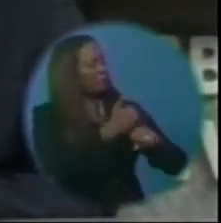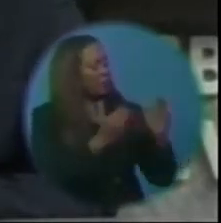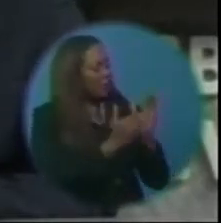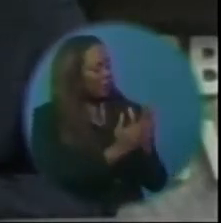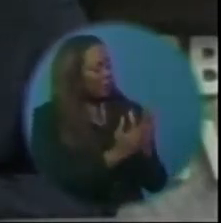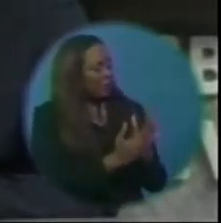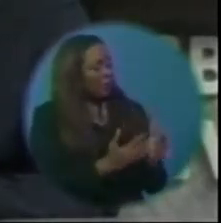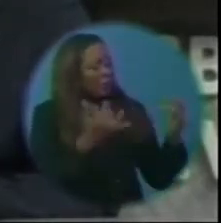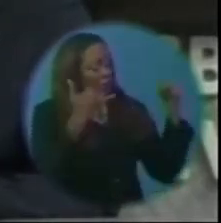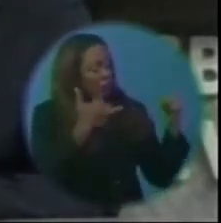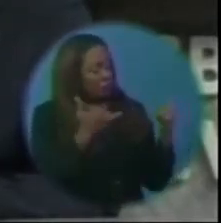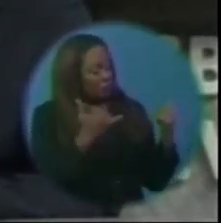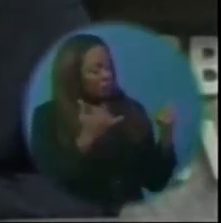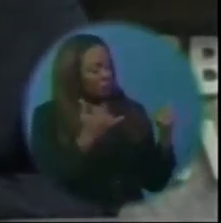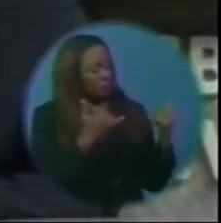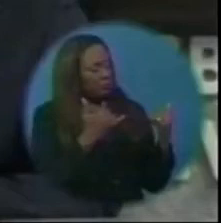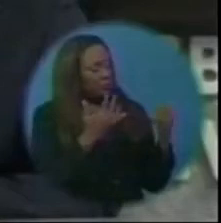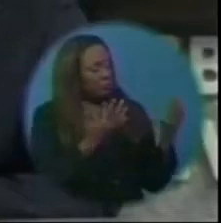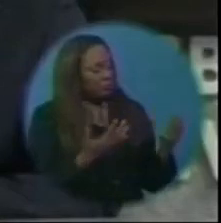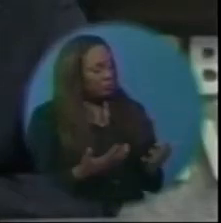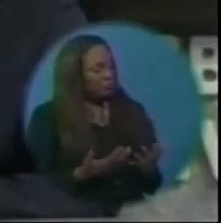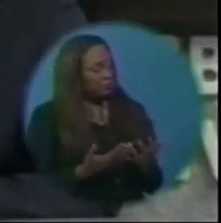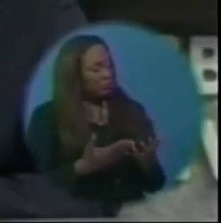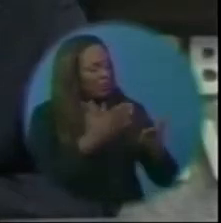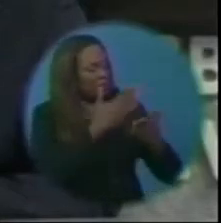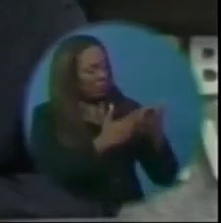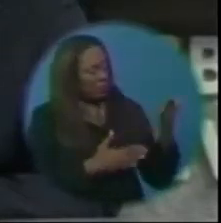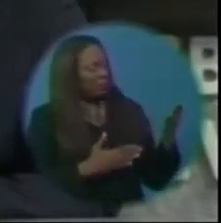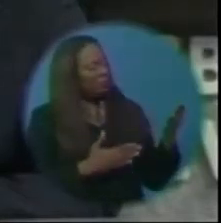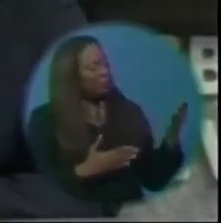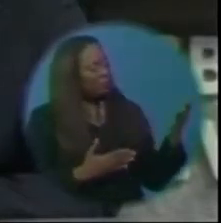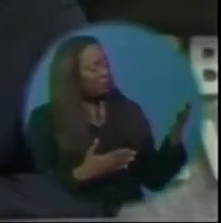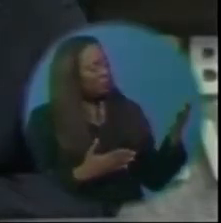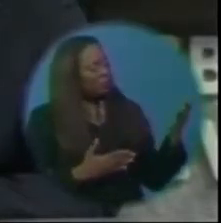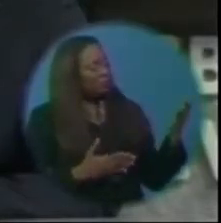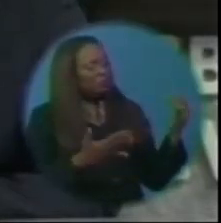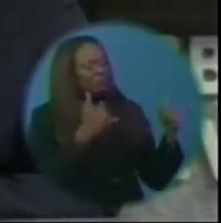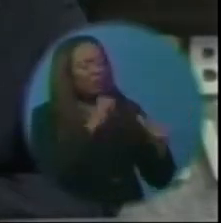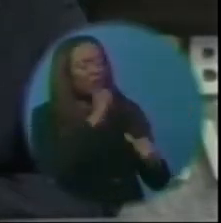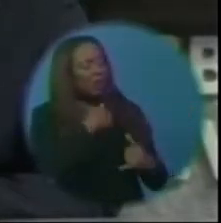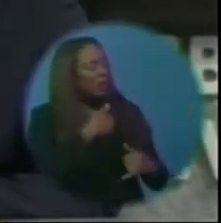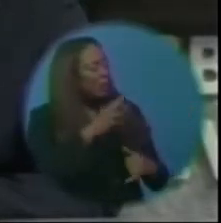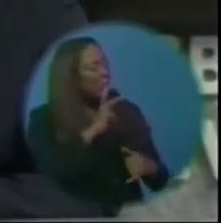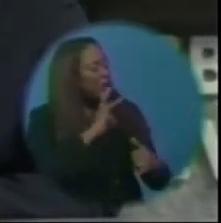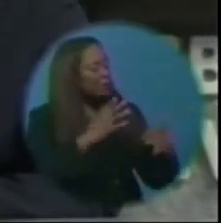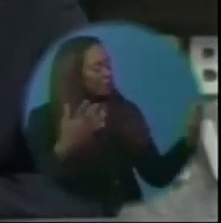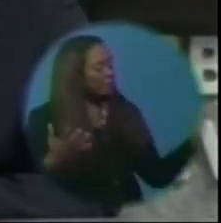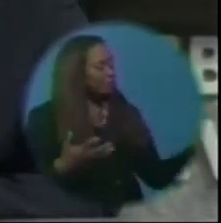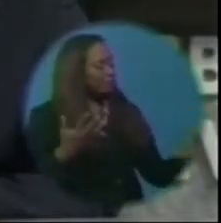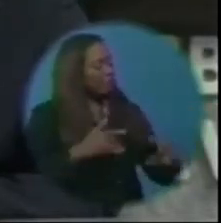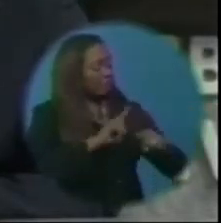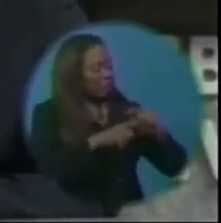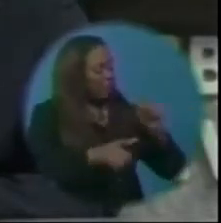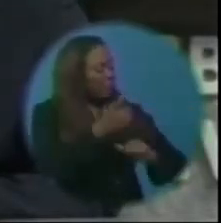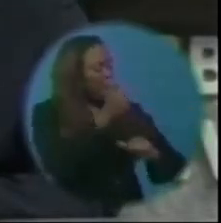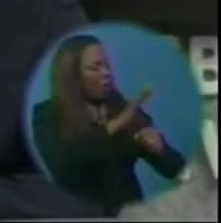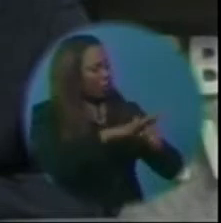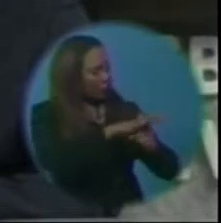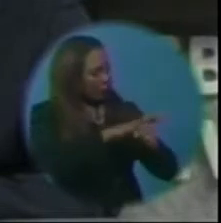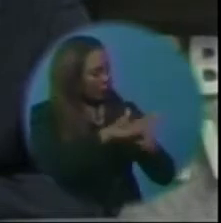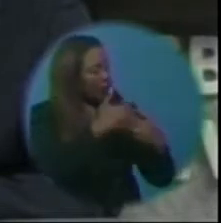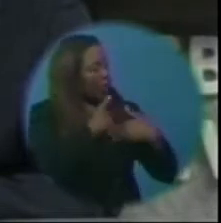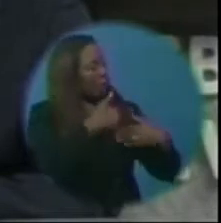we still have some elevated regions, elevated areas that are without water, but by and large, most areas are now with